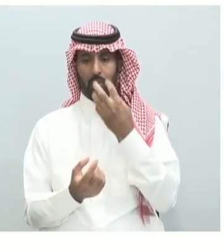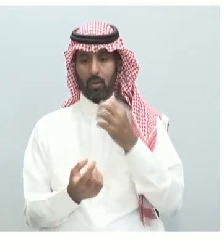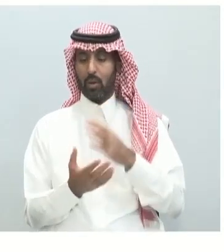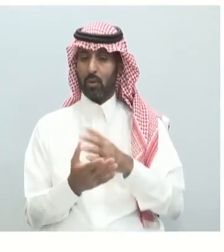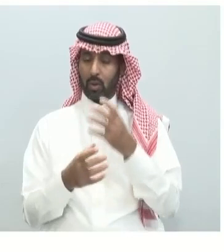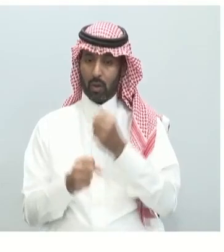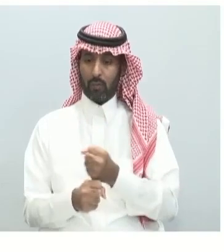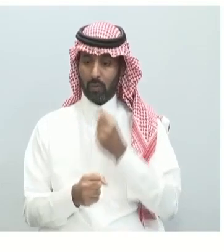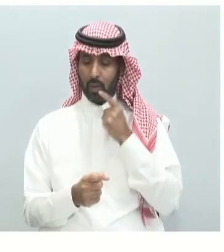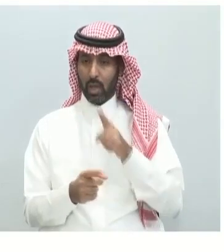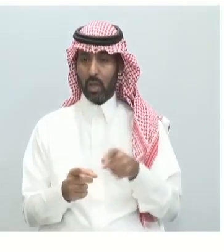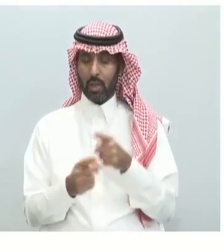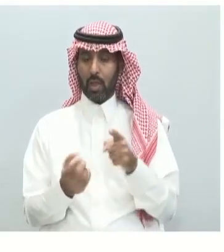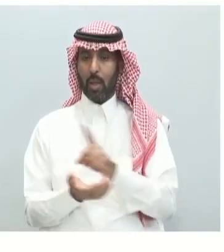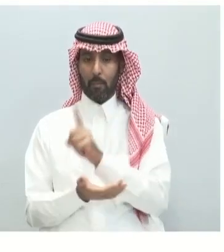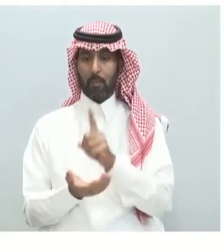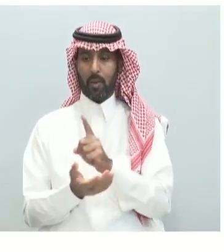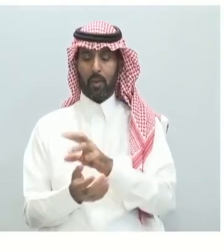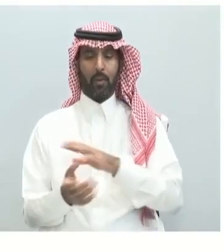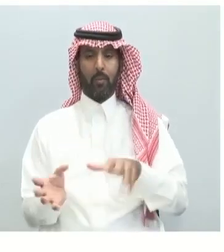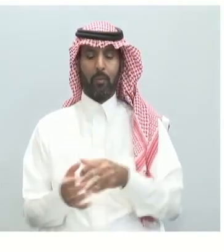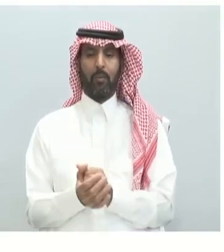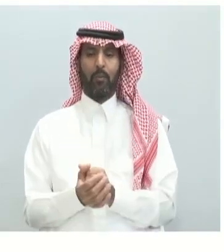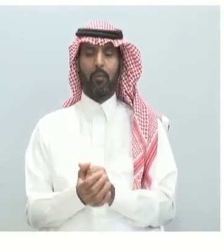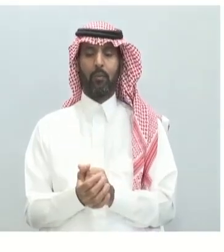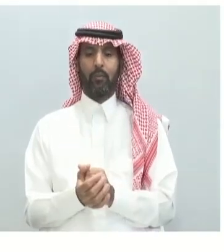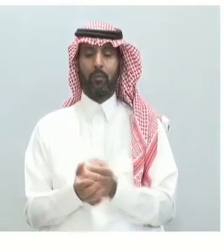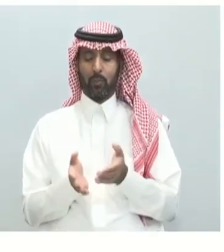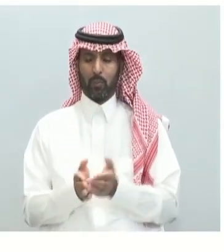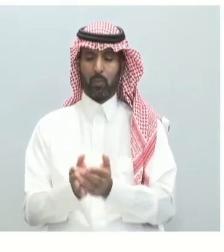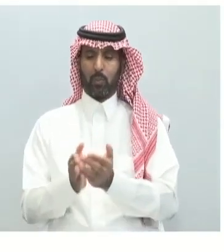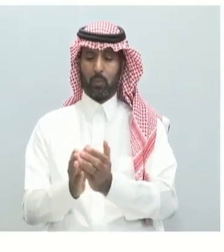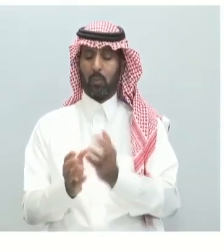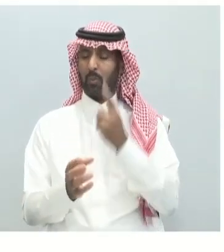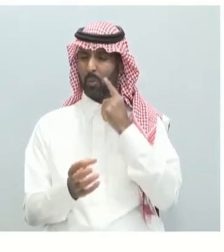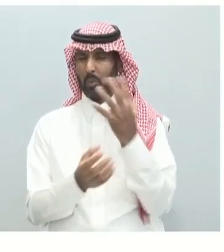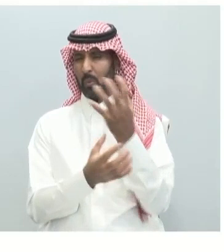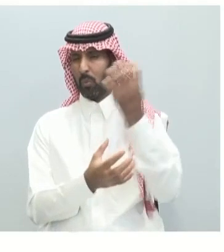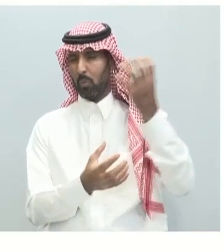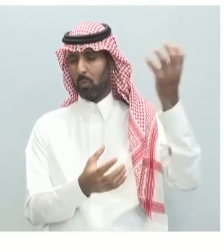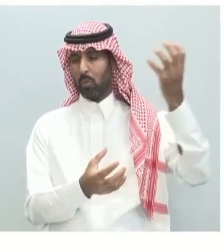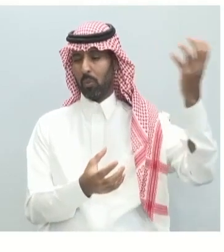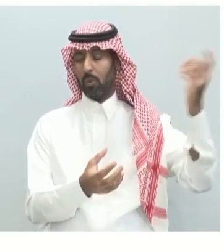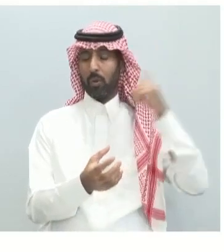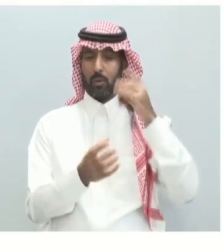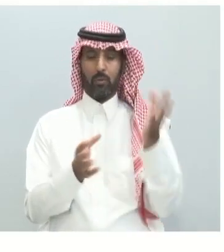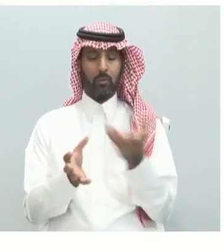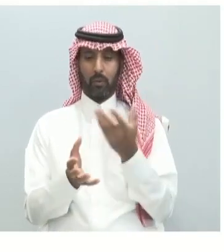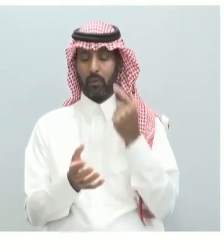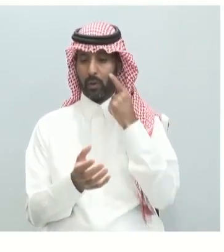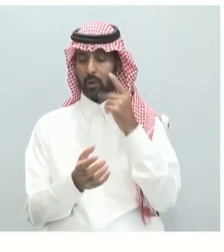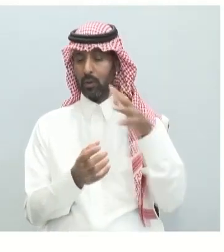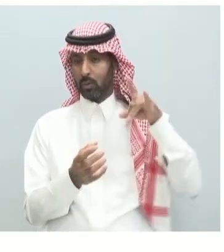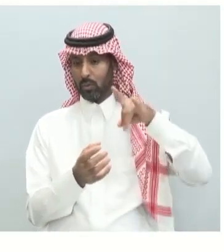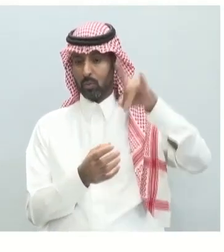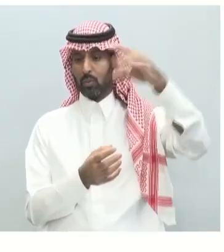having food shipped. So there is no food shipped, which means there is no pollution from the planes that